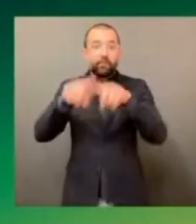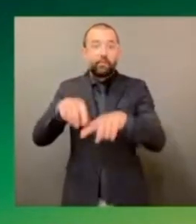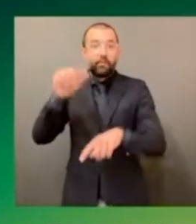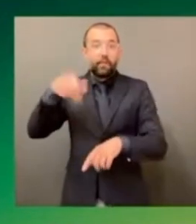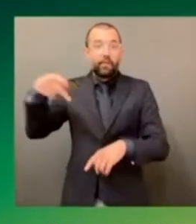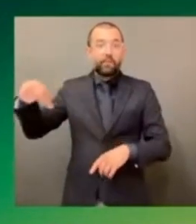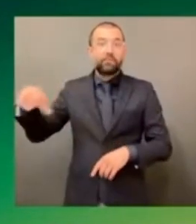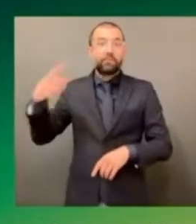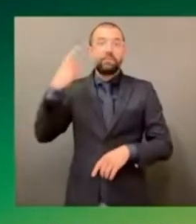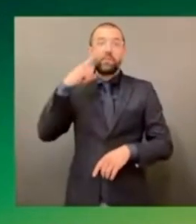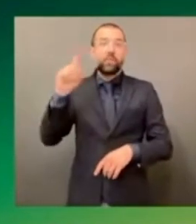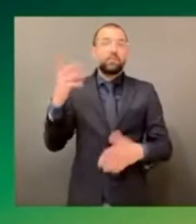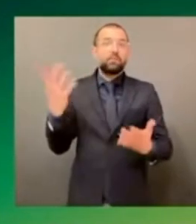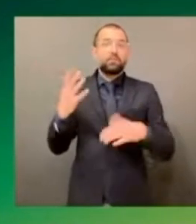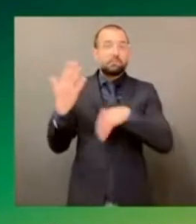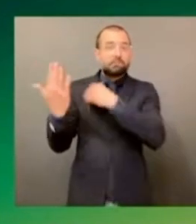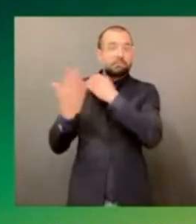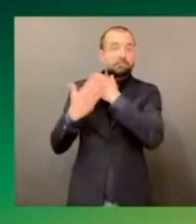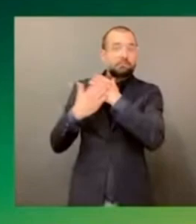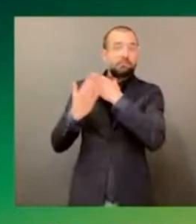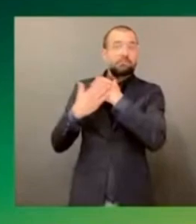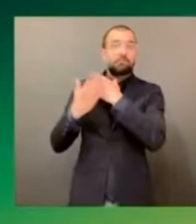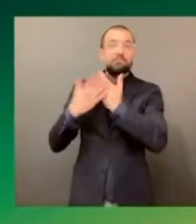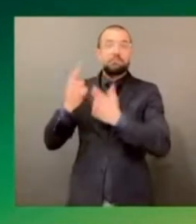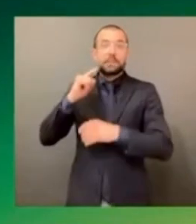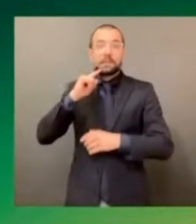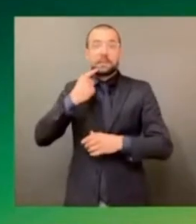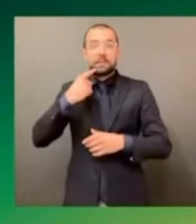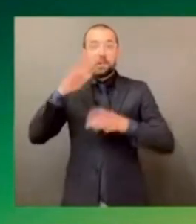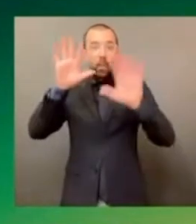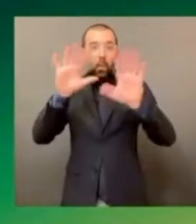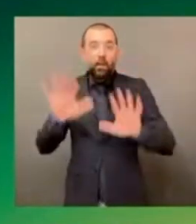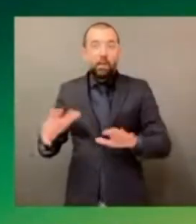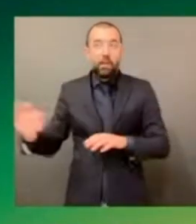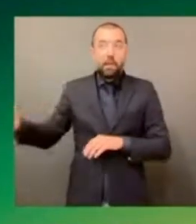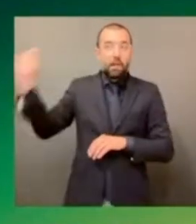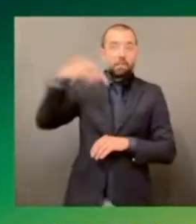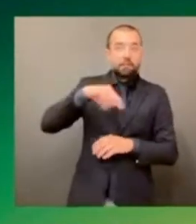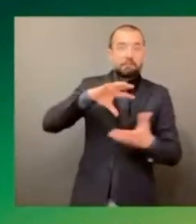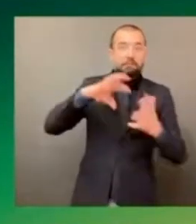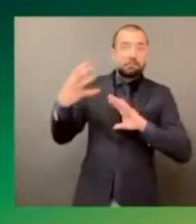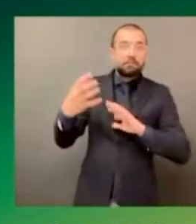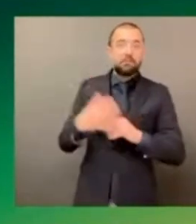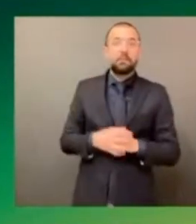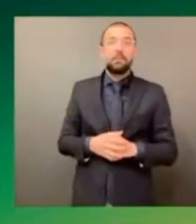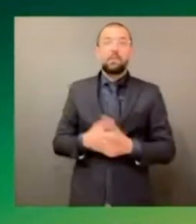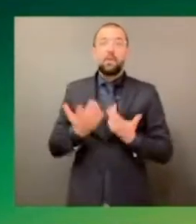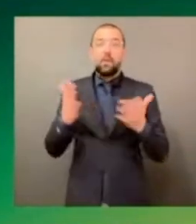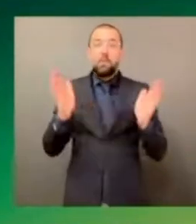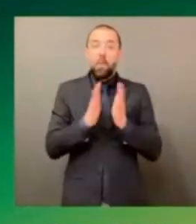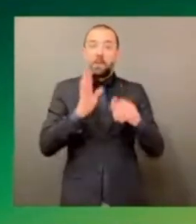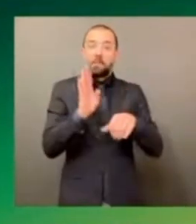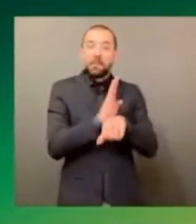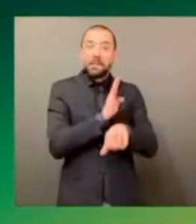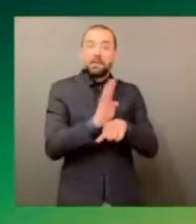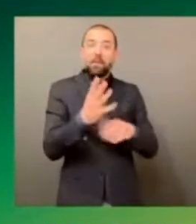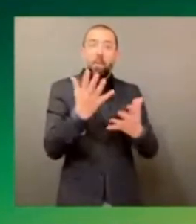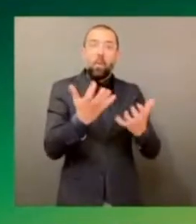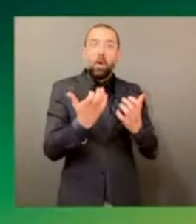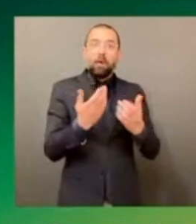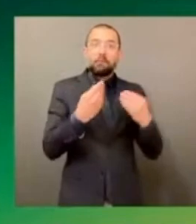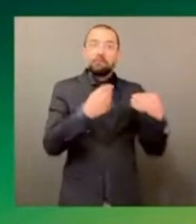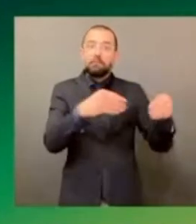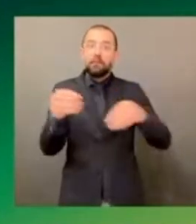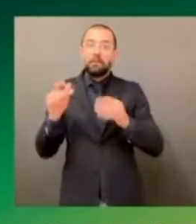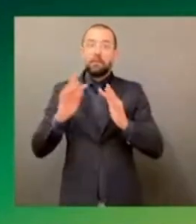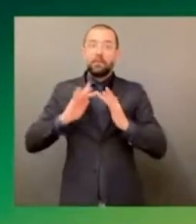early warning about extreme weather, or a small business owner looking to sell goods online,